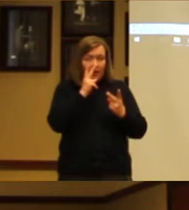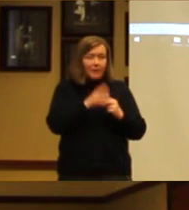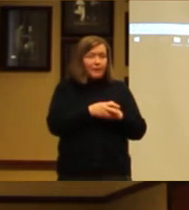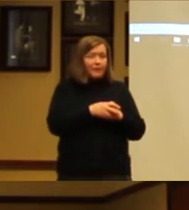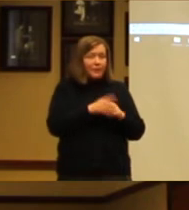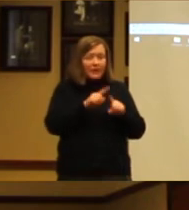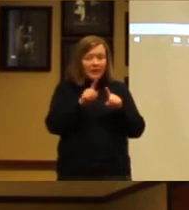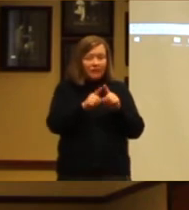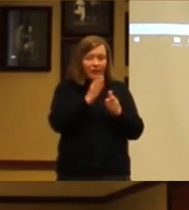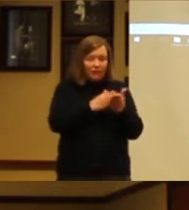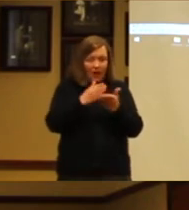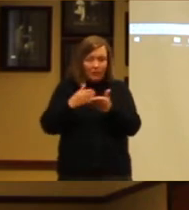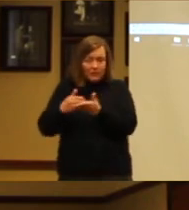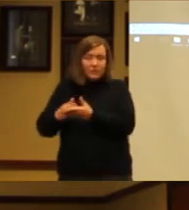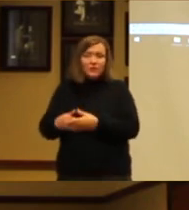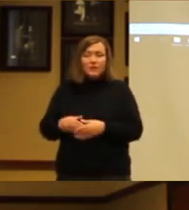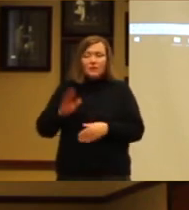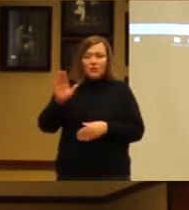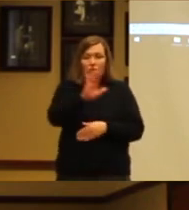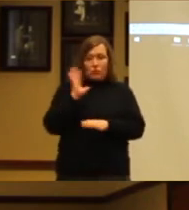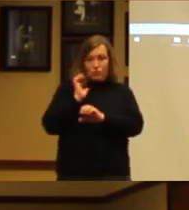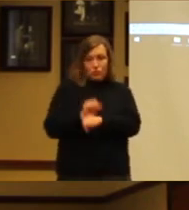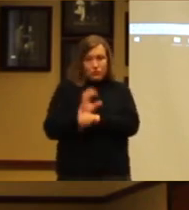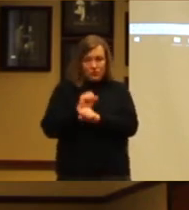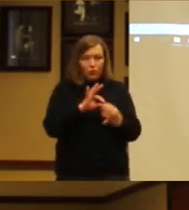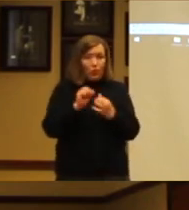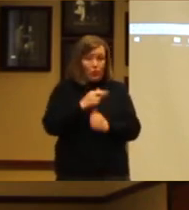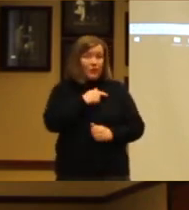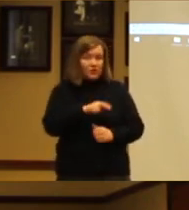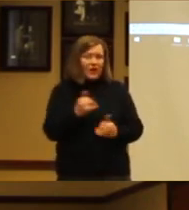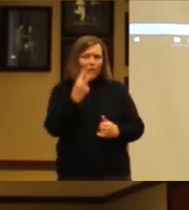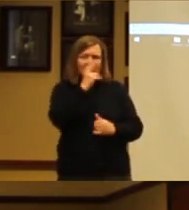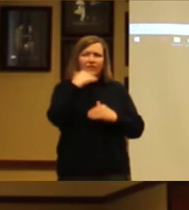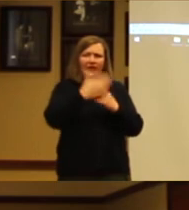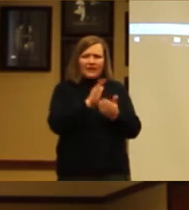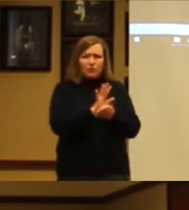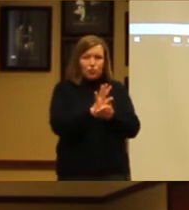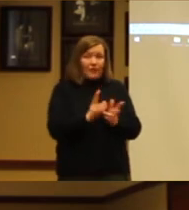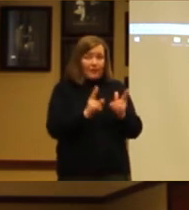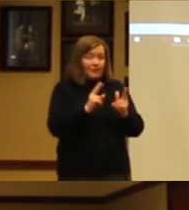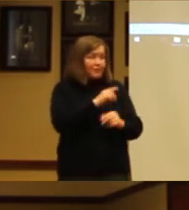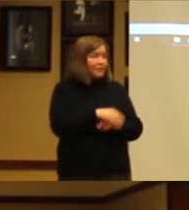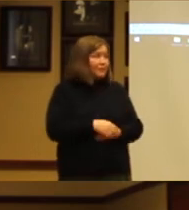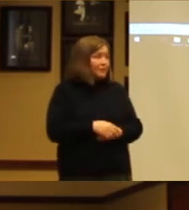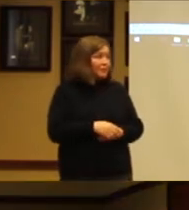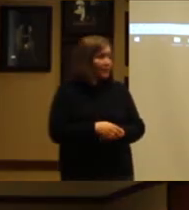in different fragments some of these traditions with religion. Let's see the next one. It is